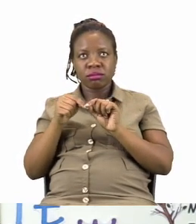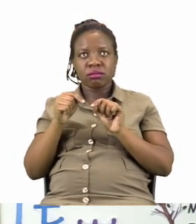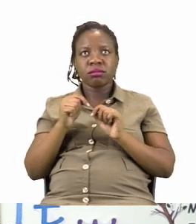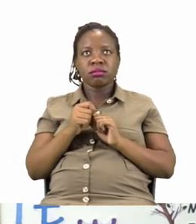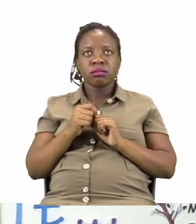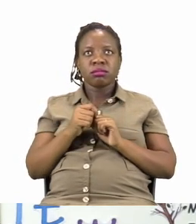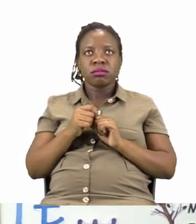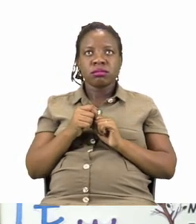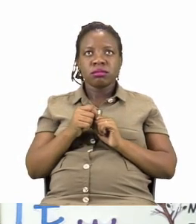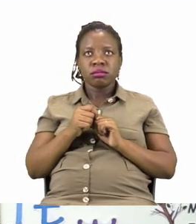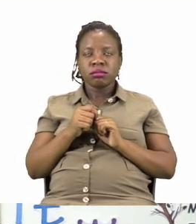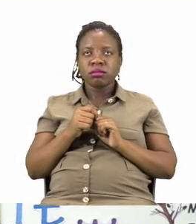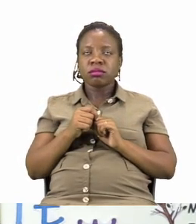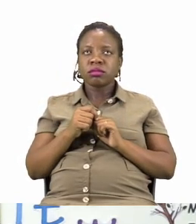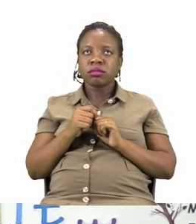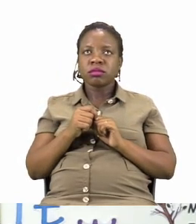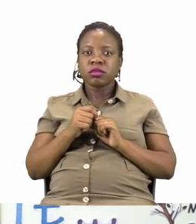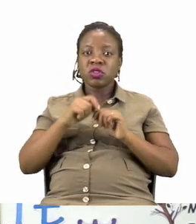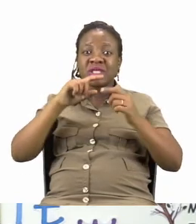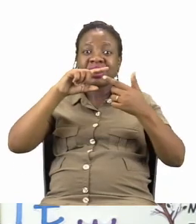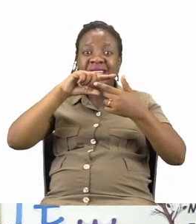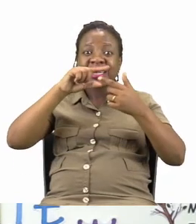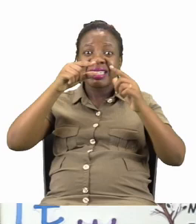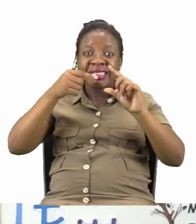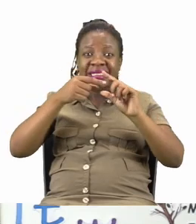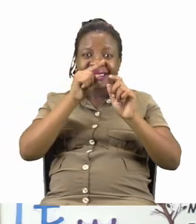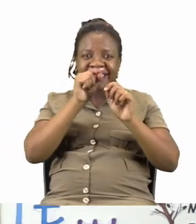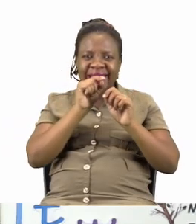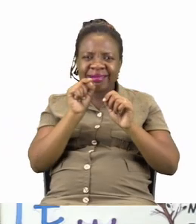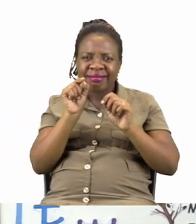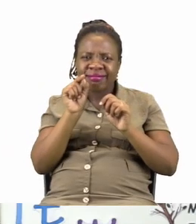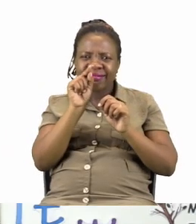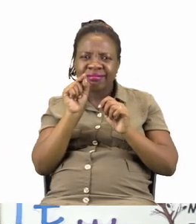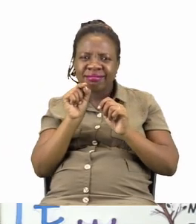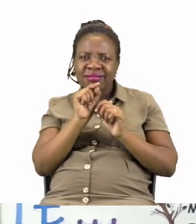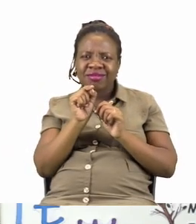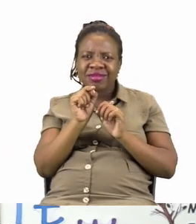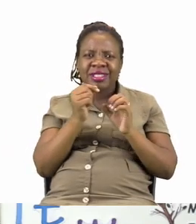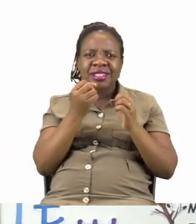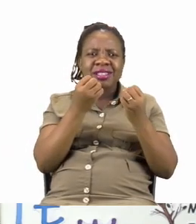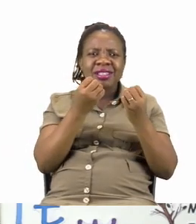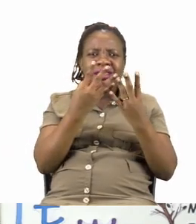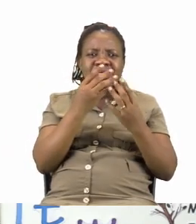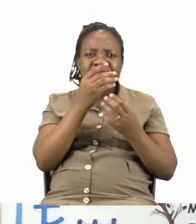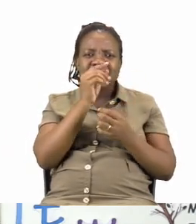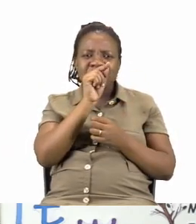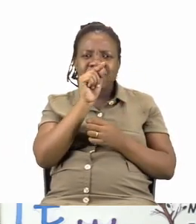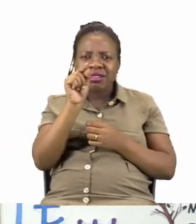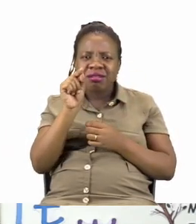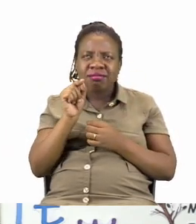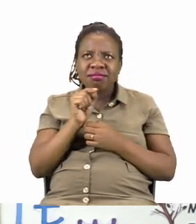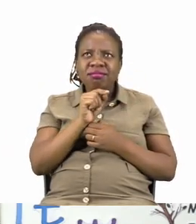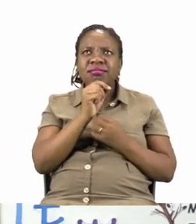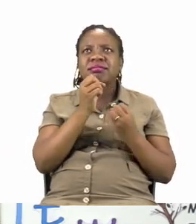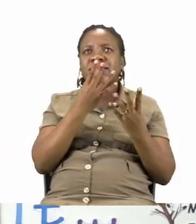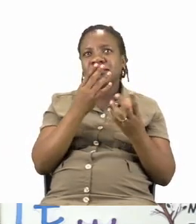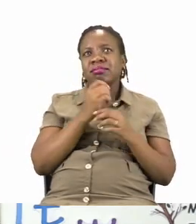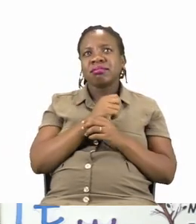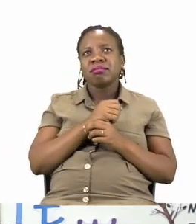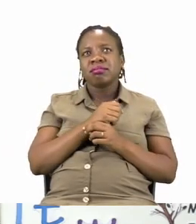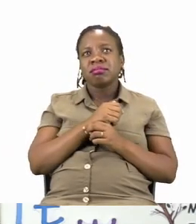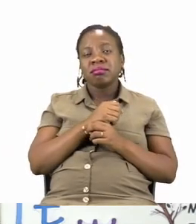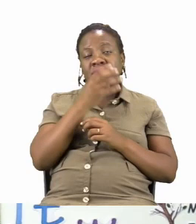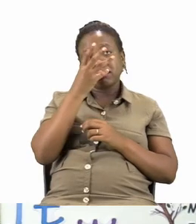everyone, we counted 1, 2, 3, 4, 5, 6 squares in the area